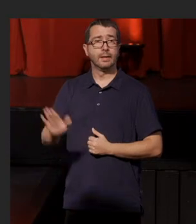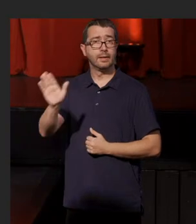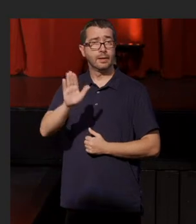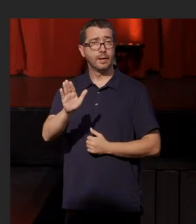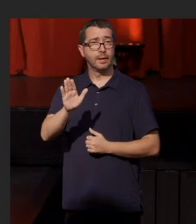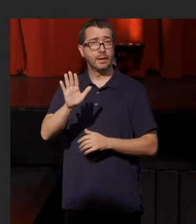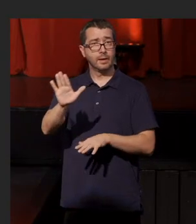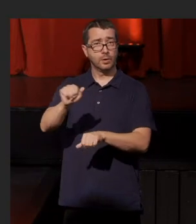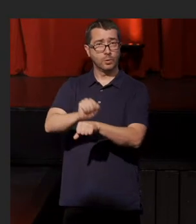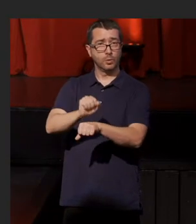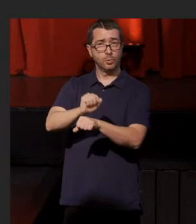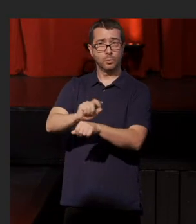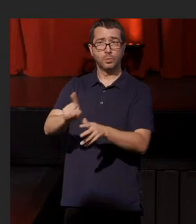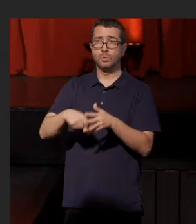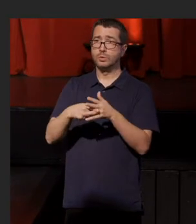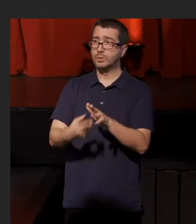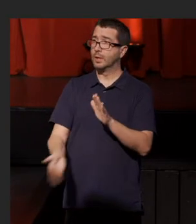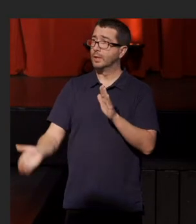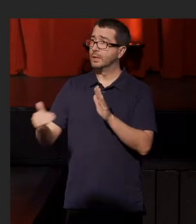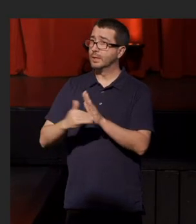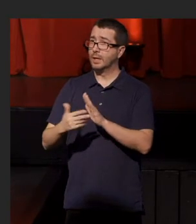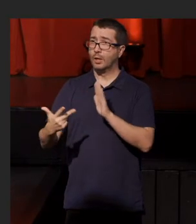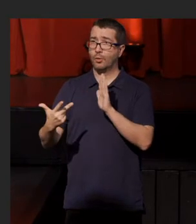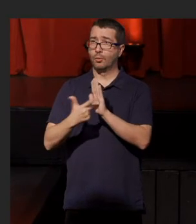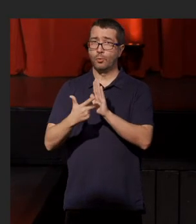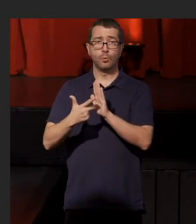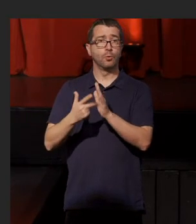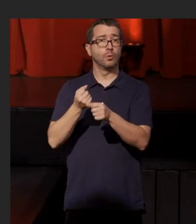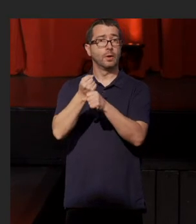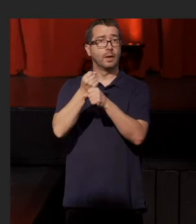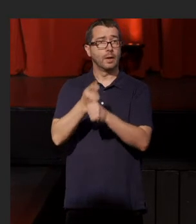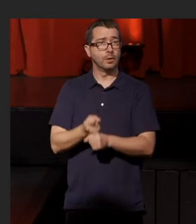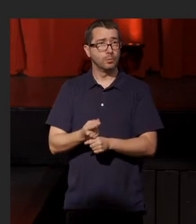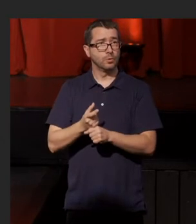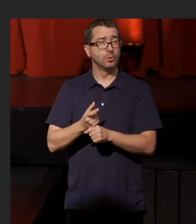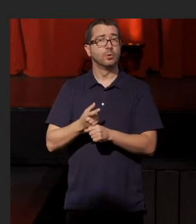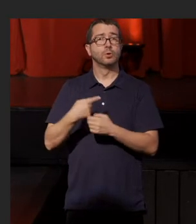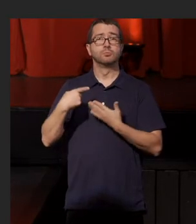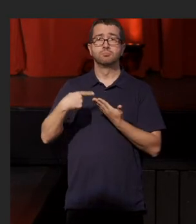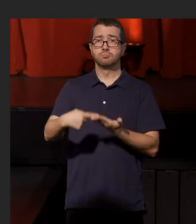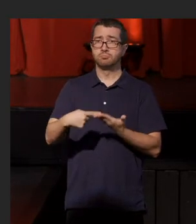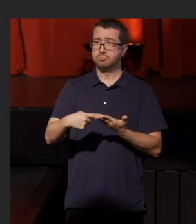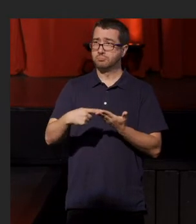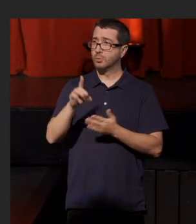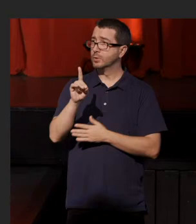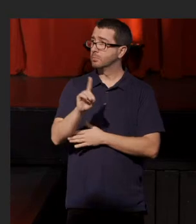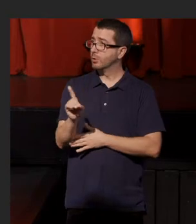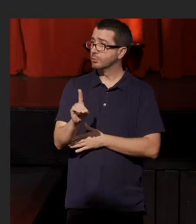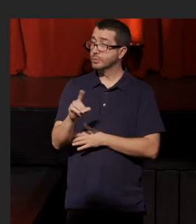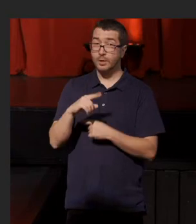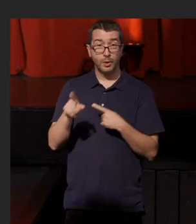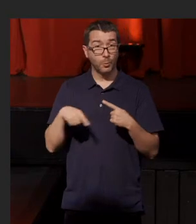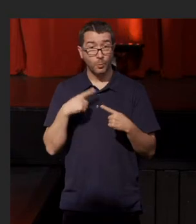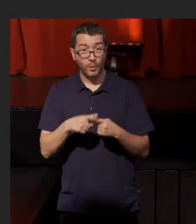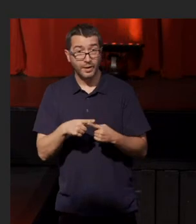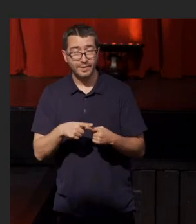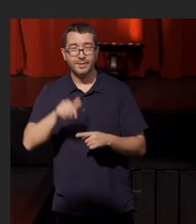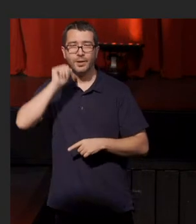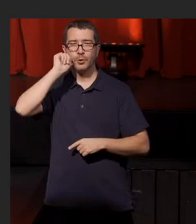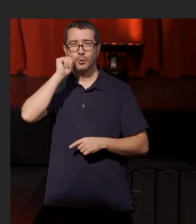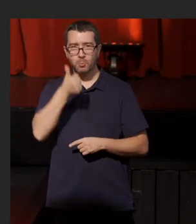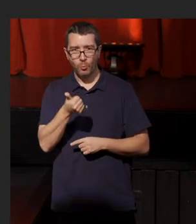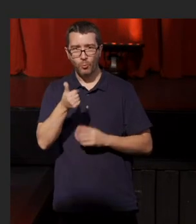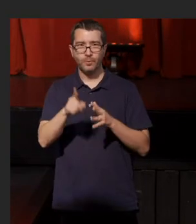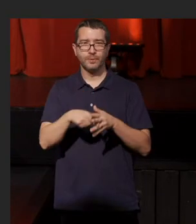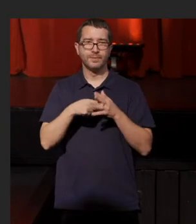that work in terms of the third annual conversation in democracy tomorrow. So